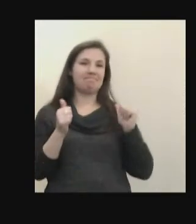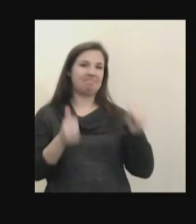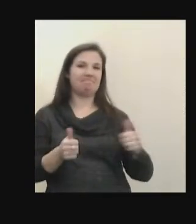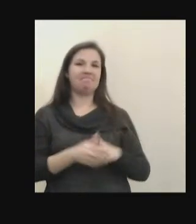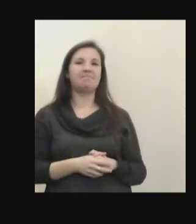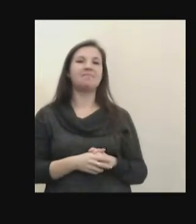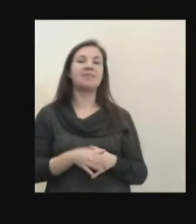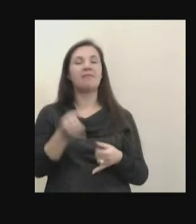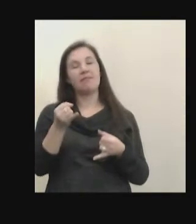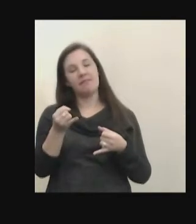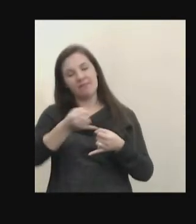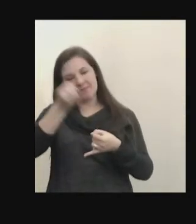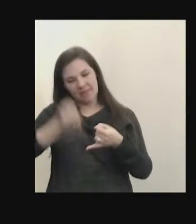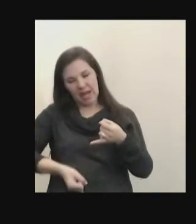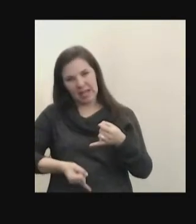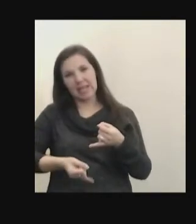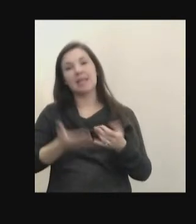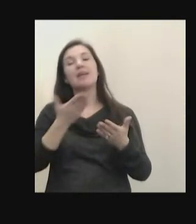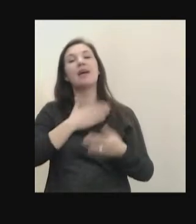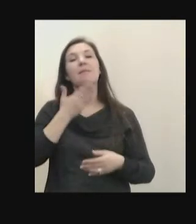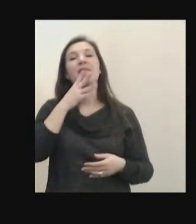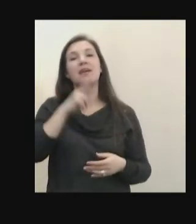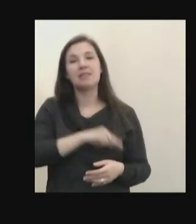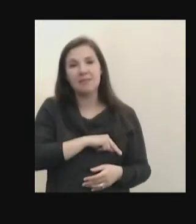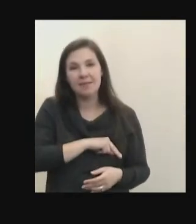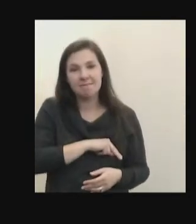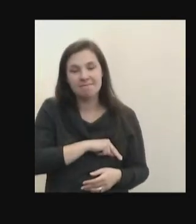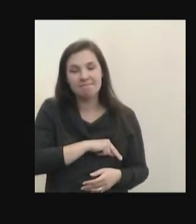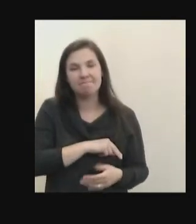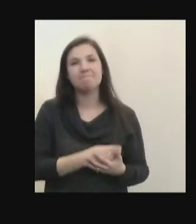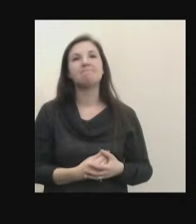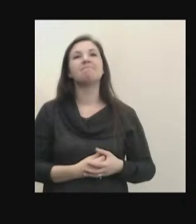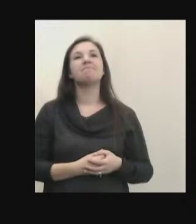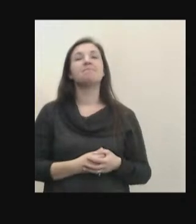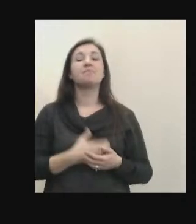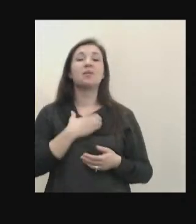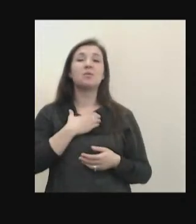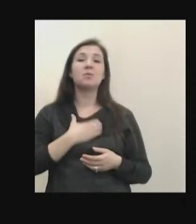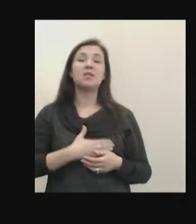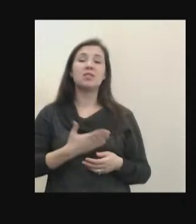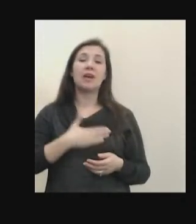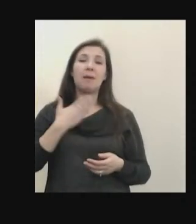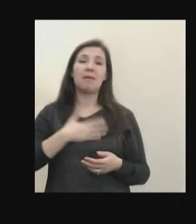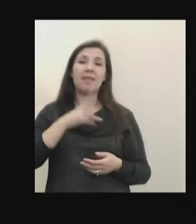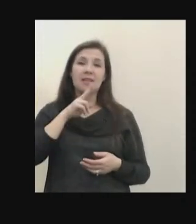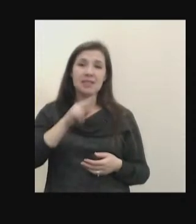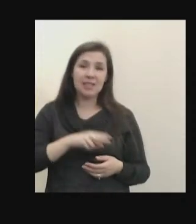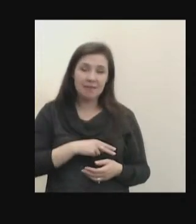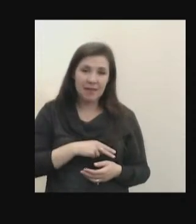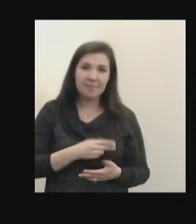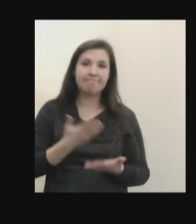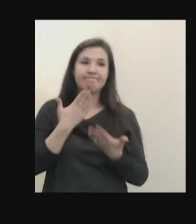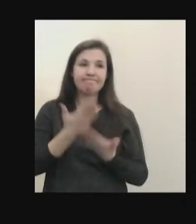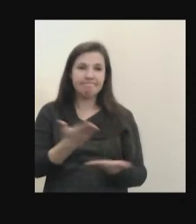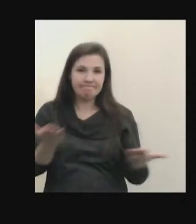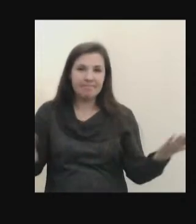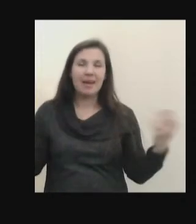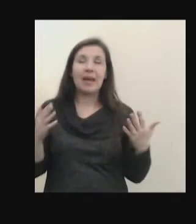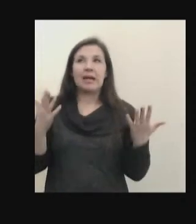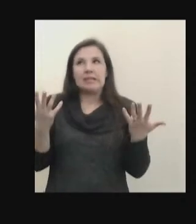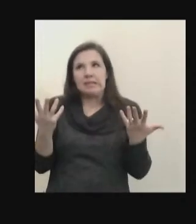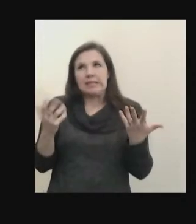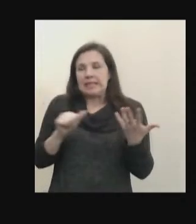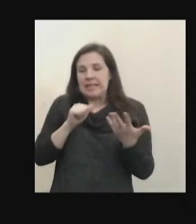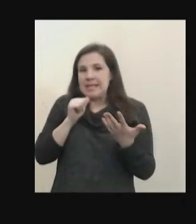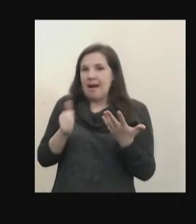Finally, happy Thanksgiving to all. I truly do wish everyone a happy Thanksgiving. This is not the Thanksgiving we probably thought it was going to be once